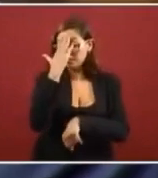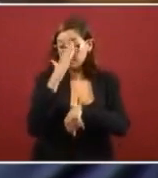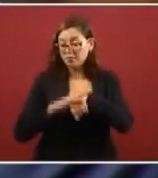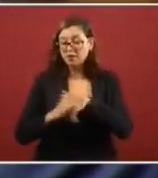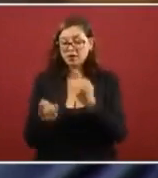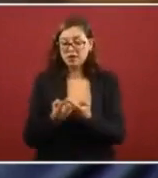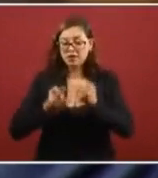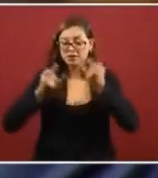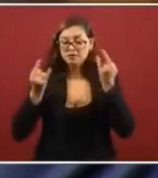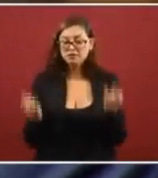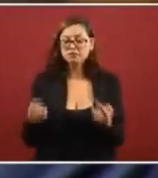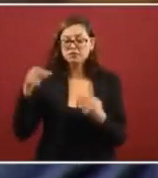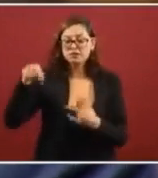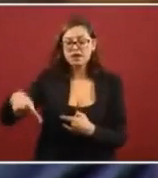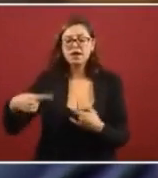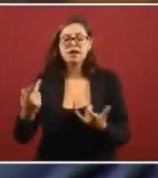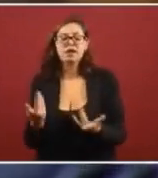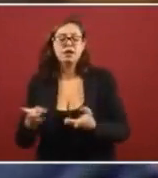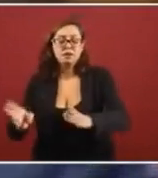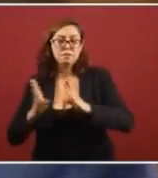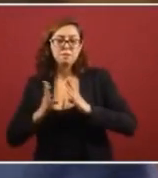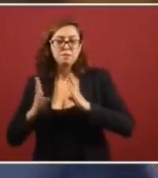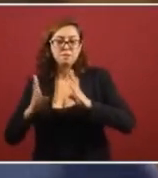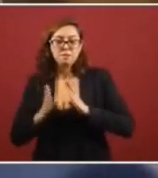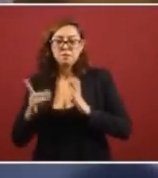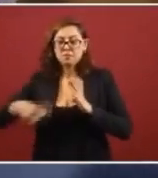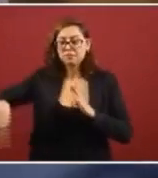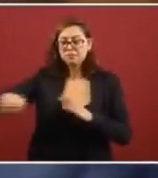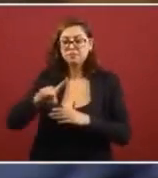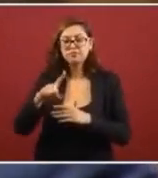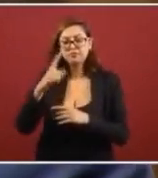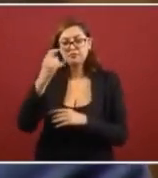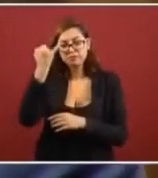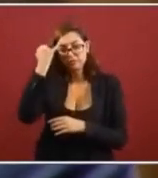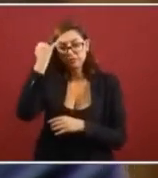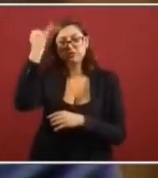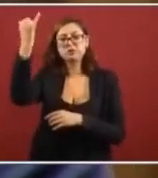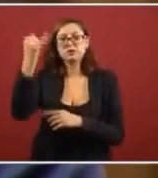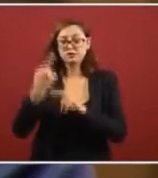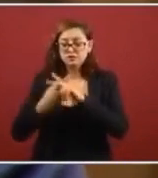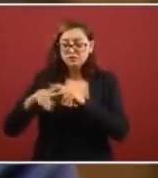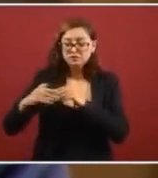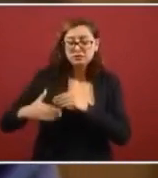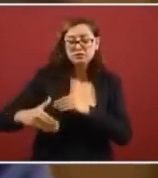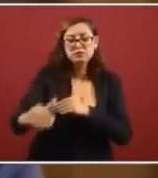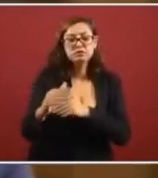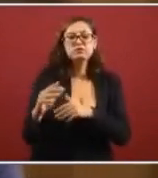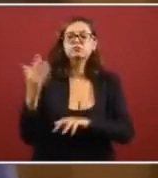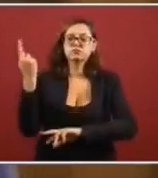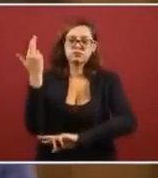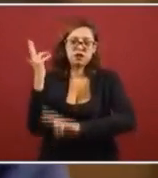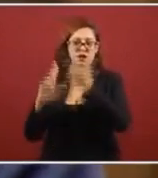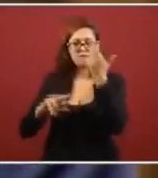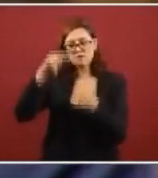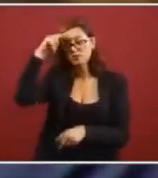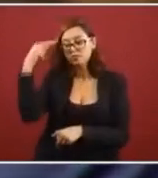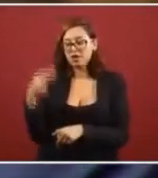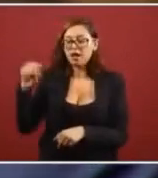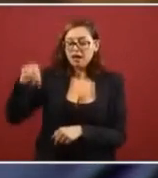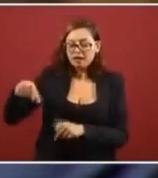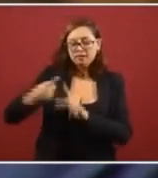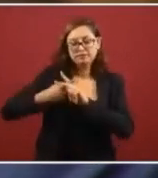history we know better army it's